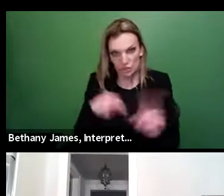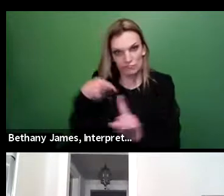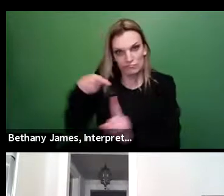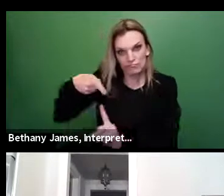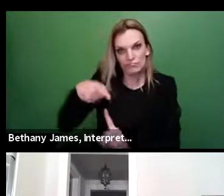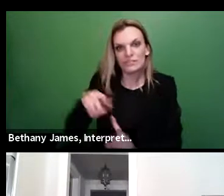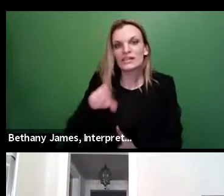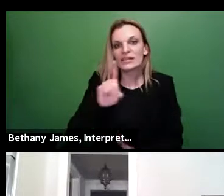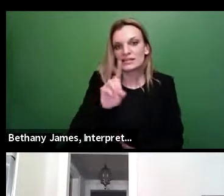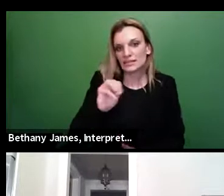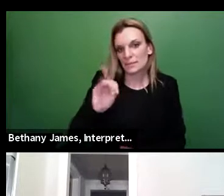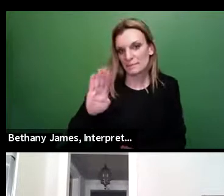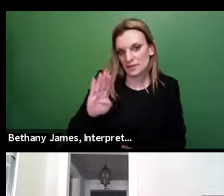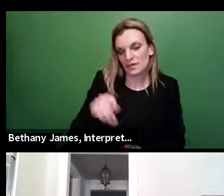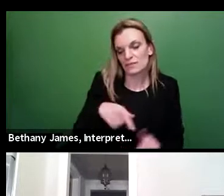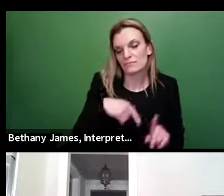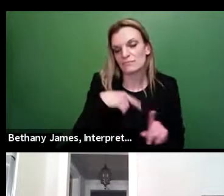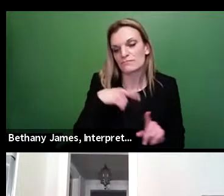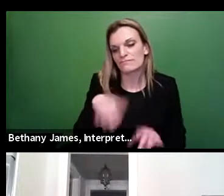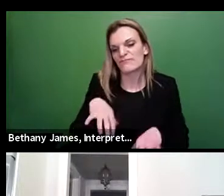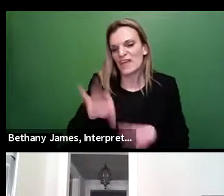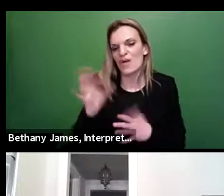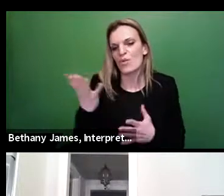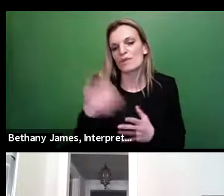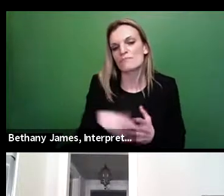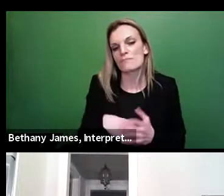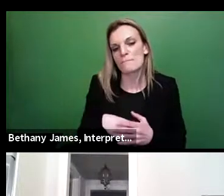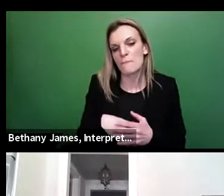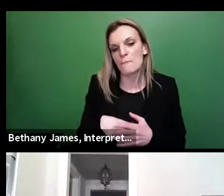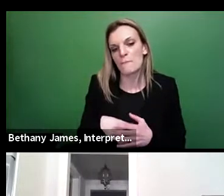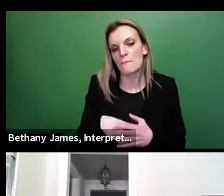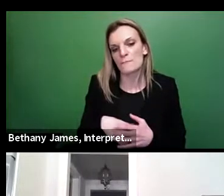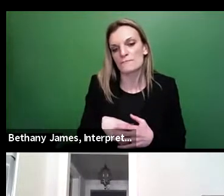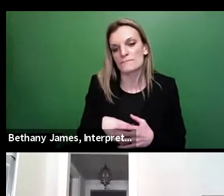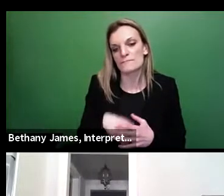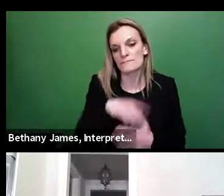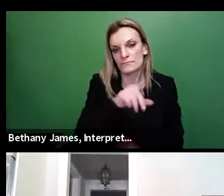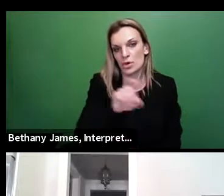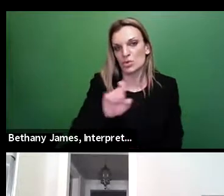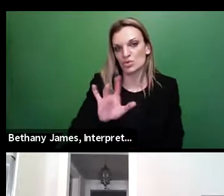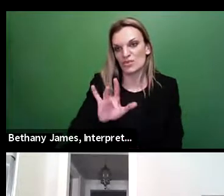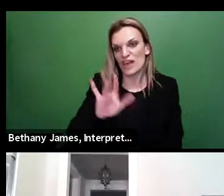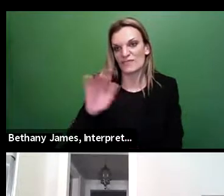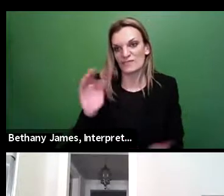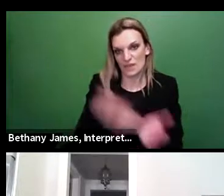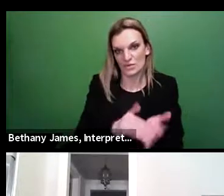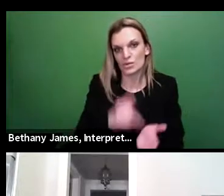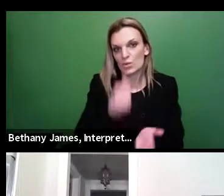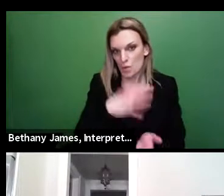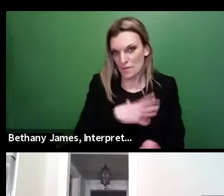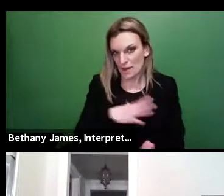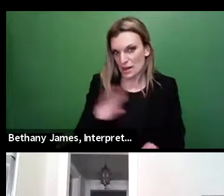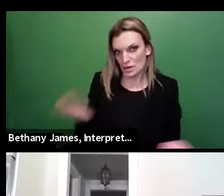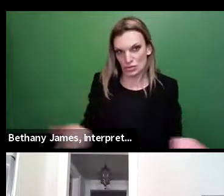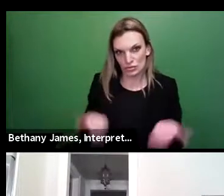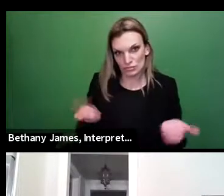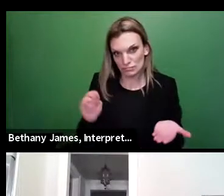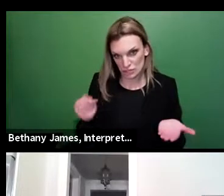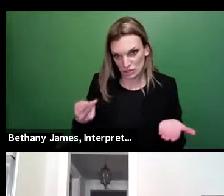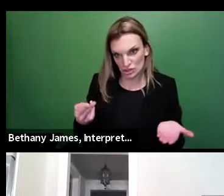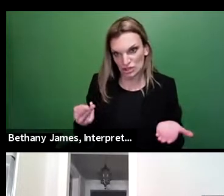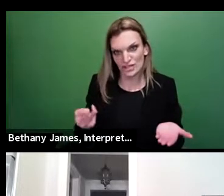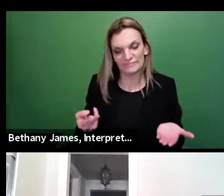has found so far, is that an estimated 125,000 women in Michigan have dropped out of the labor